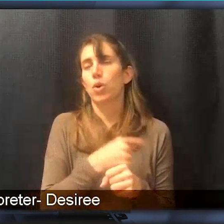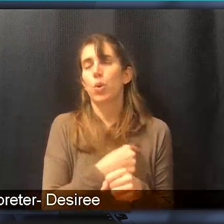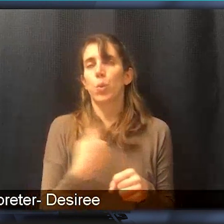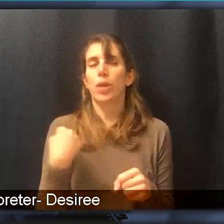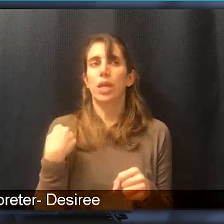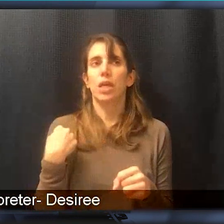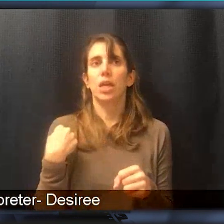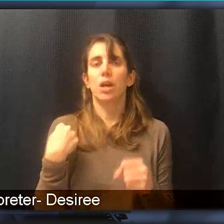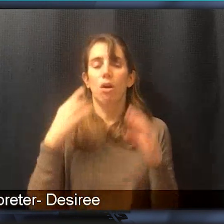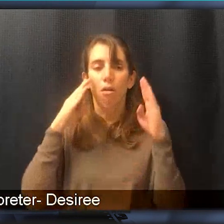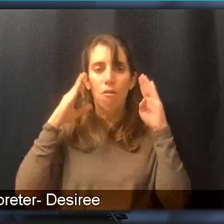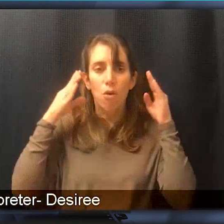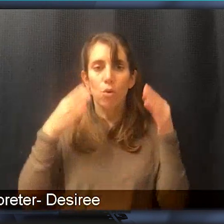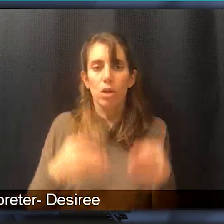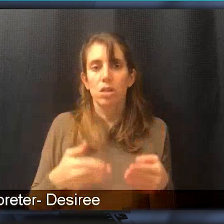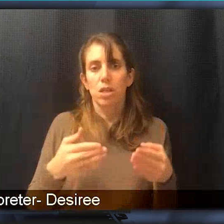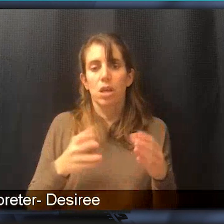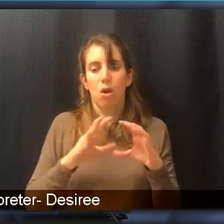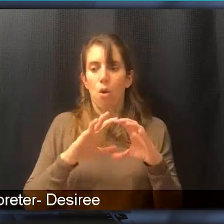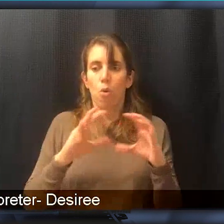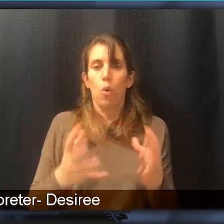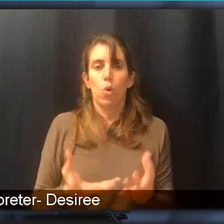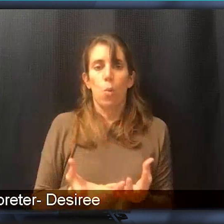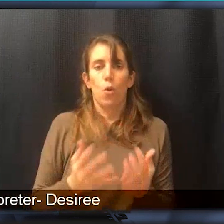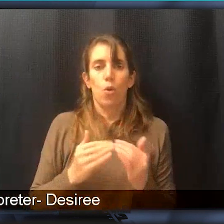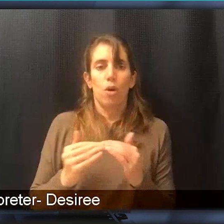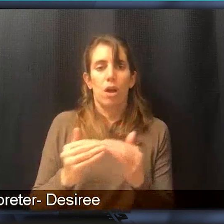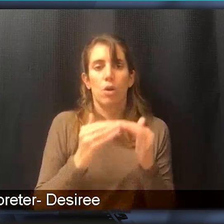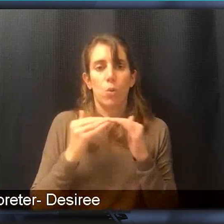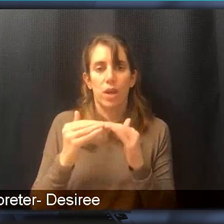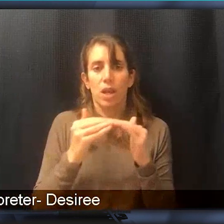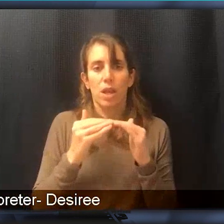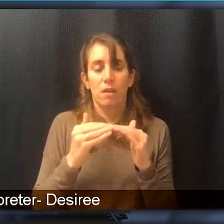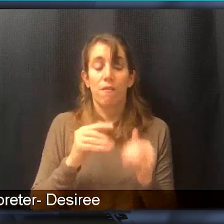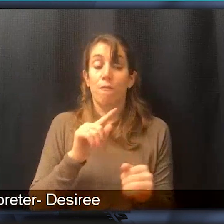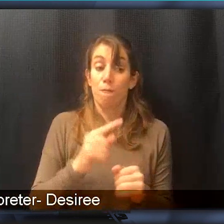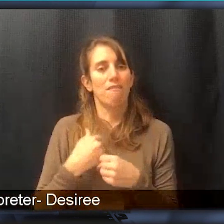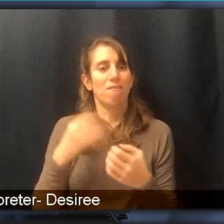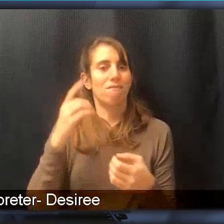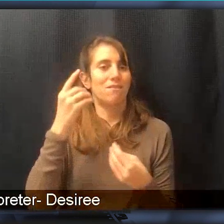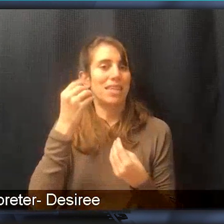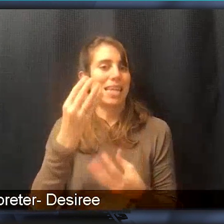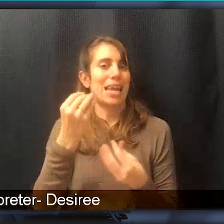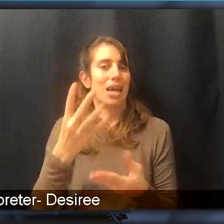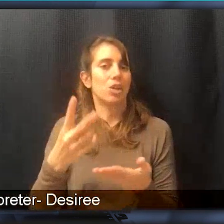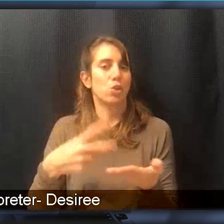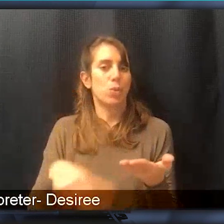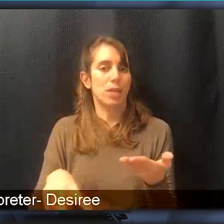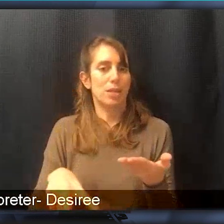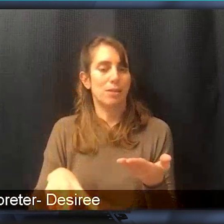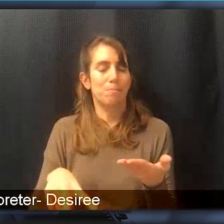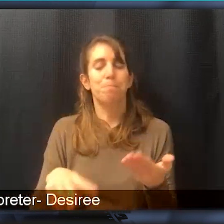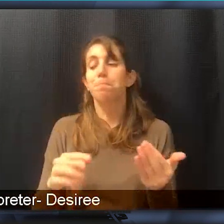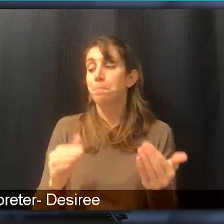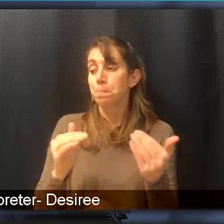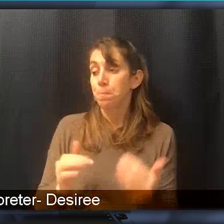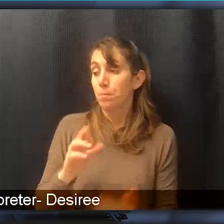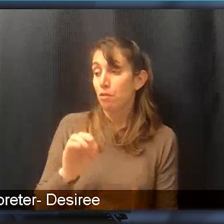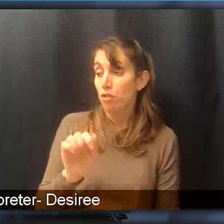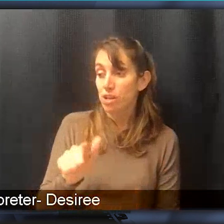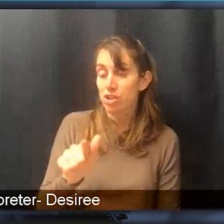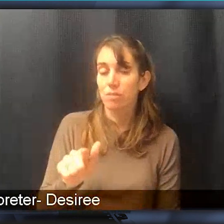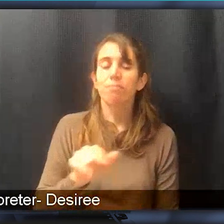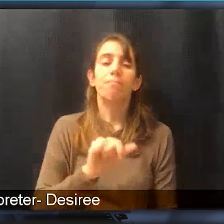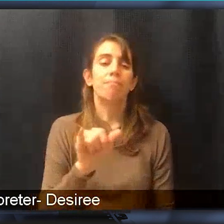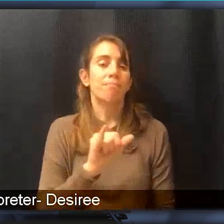focusing on global equity with getting first and second shots into arms as well as third shots. Yeah, as we were discussing, we